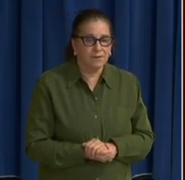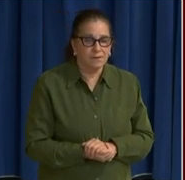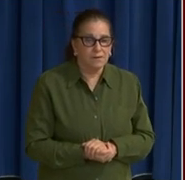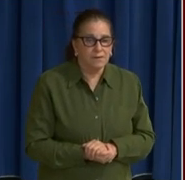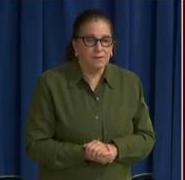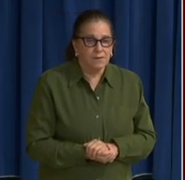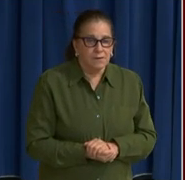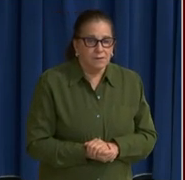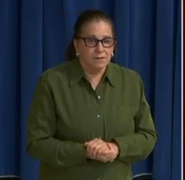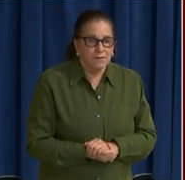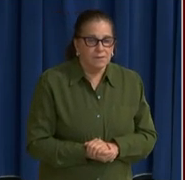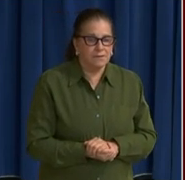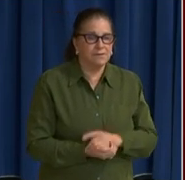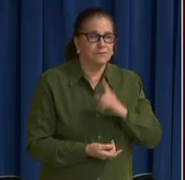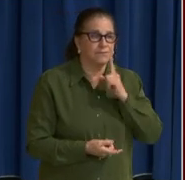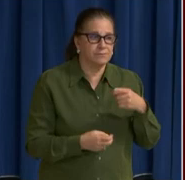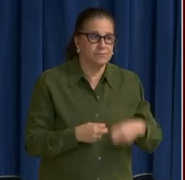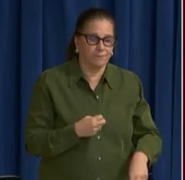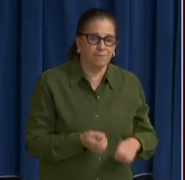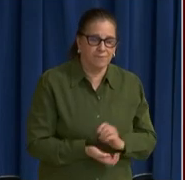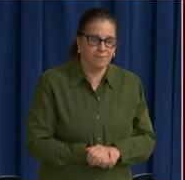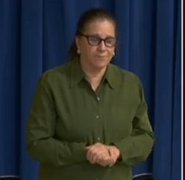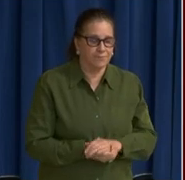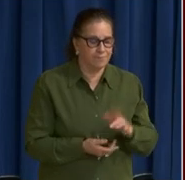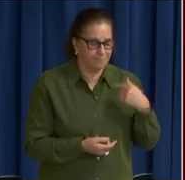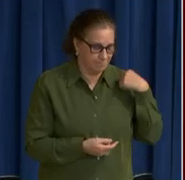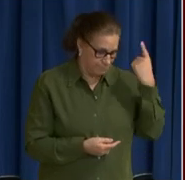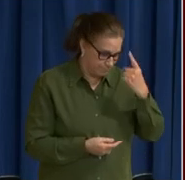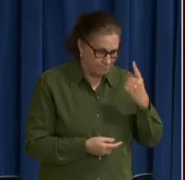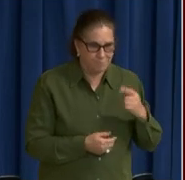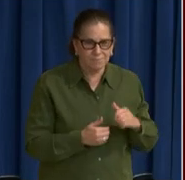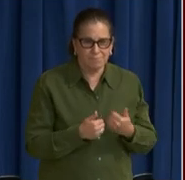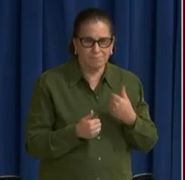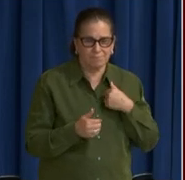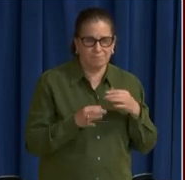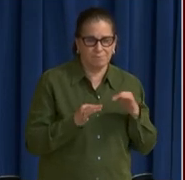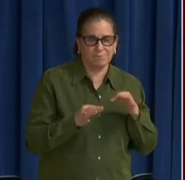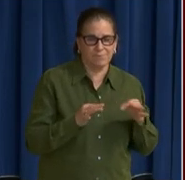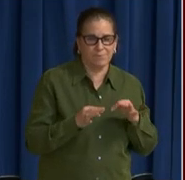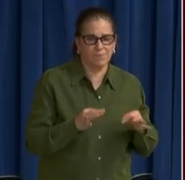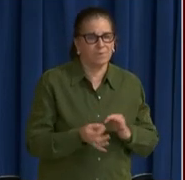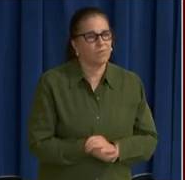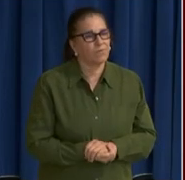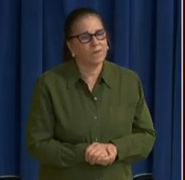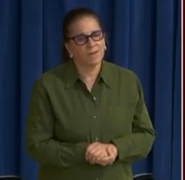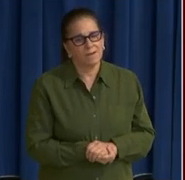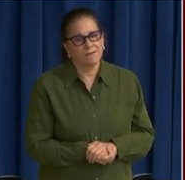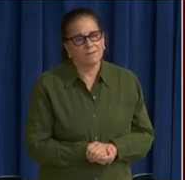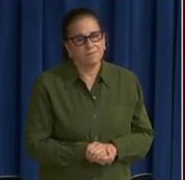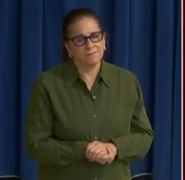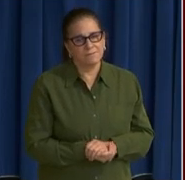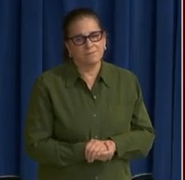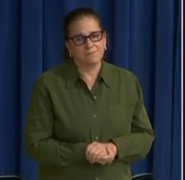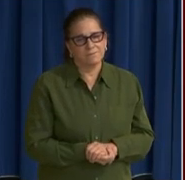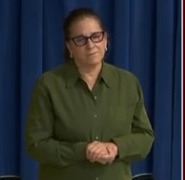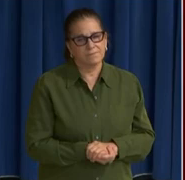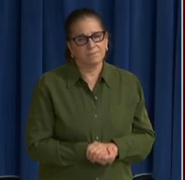shall I say, a difficult reconciliation of all of those goals.